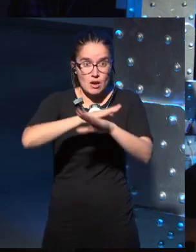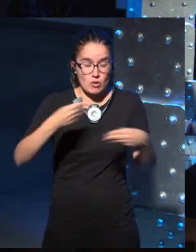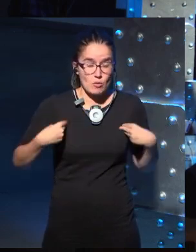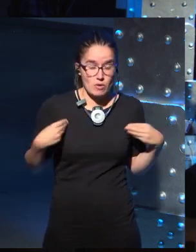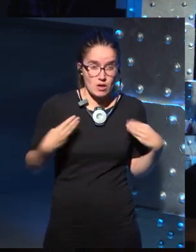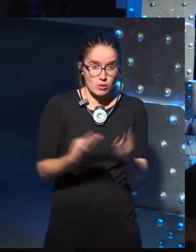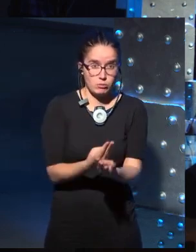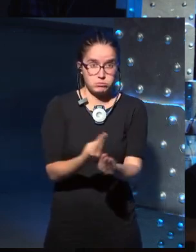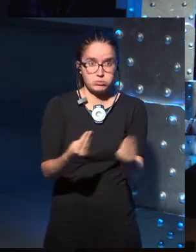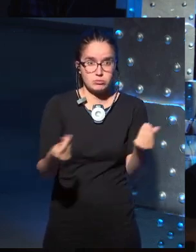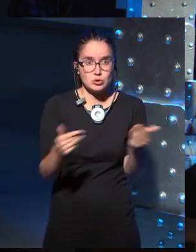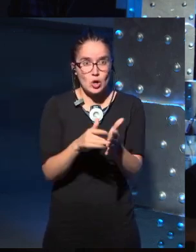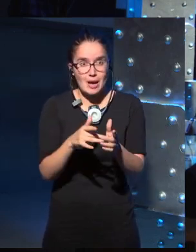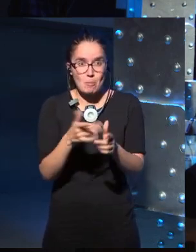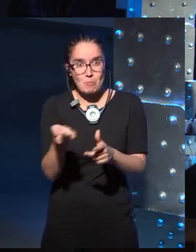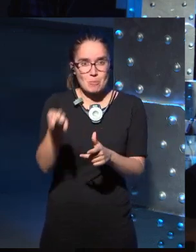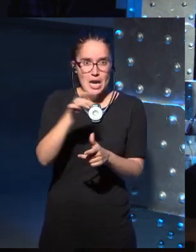looks something like this.